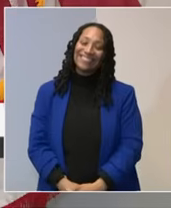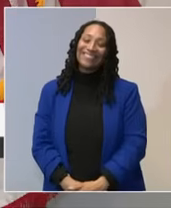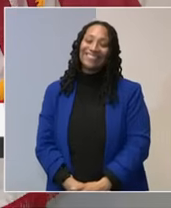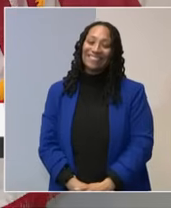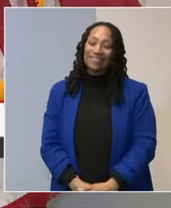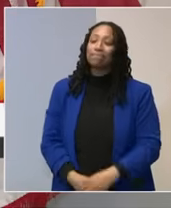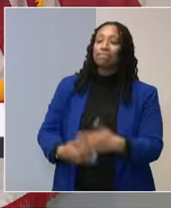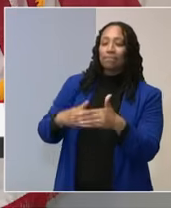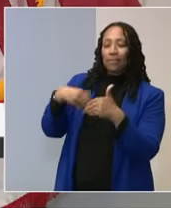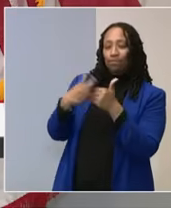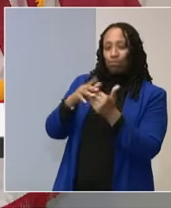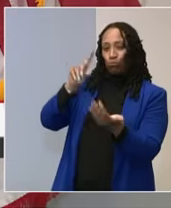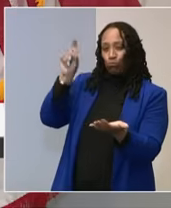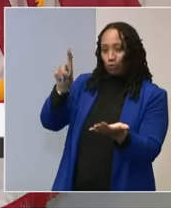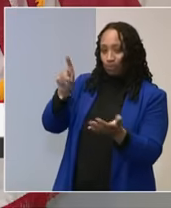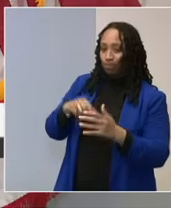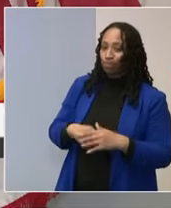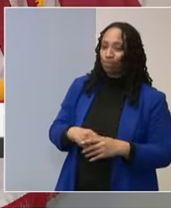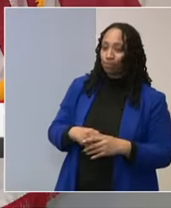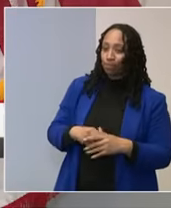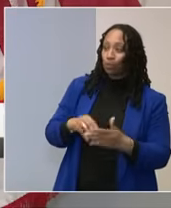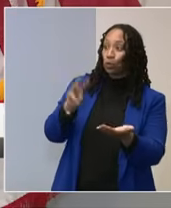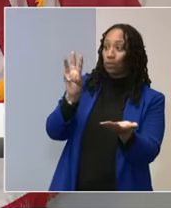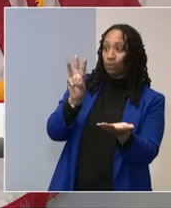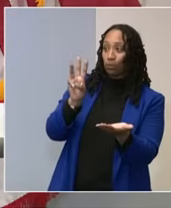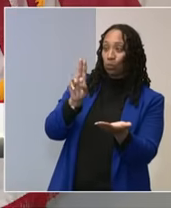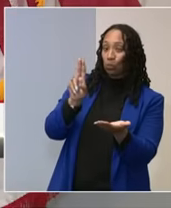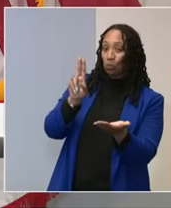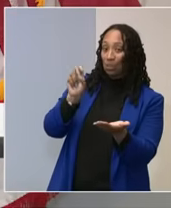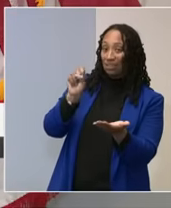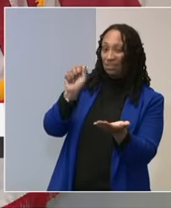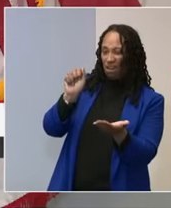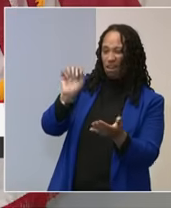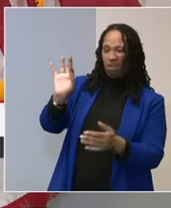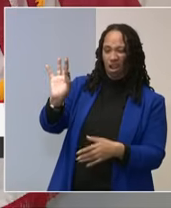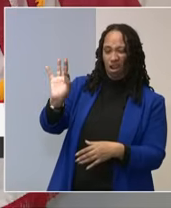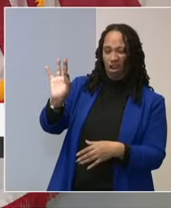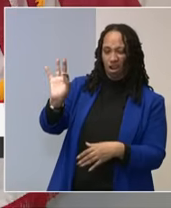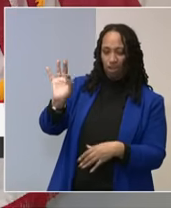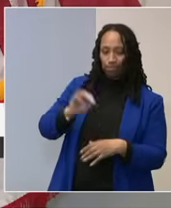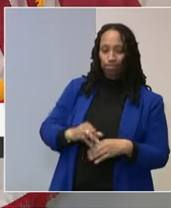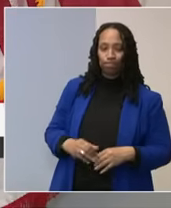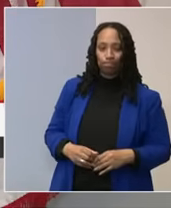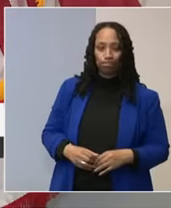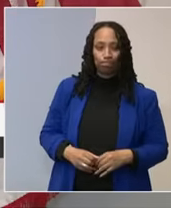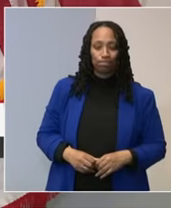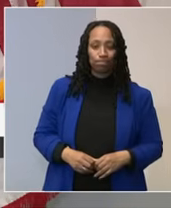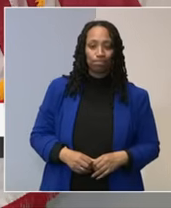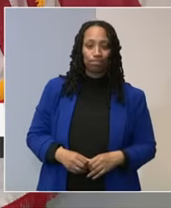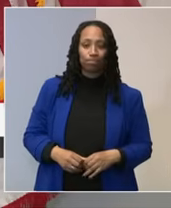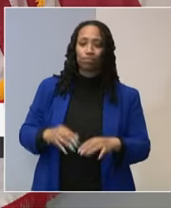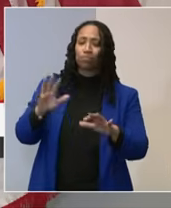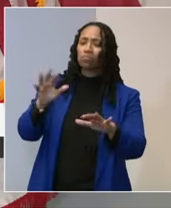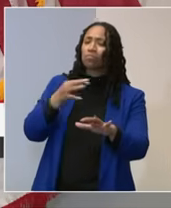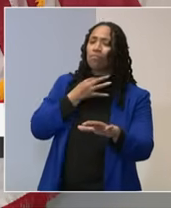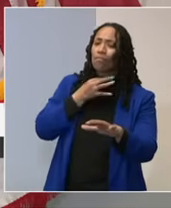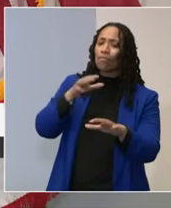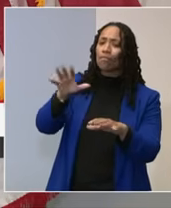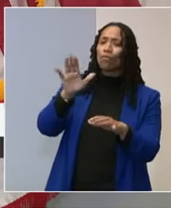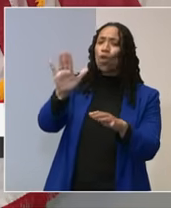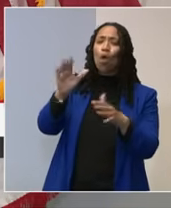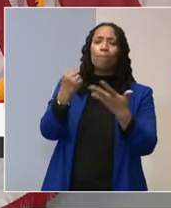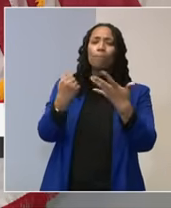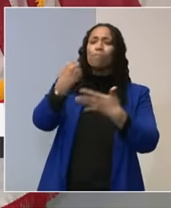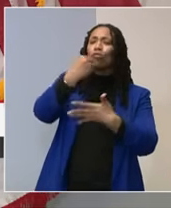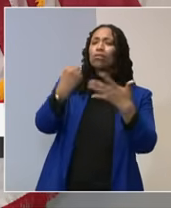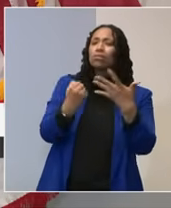Rafael with WSA9. Mayor, no comprehensive plan, and we love your slideshows, but with some priorities that you might have in the next 12 months,